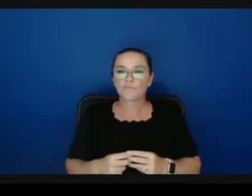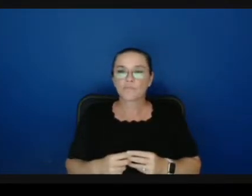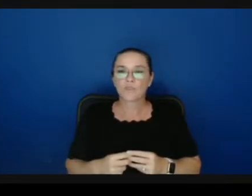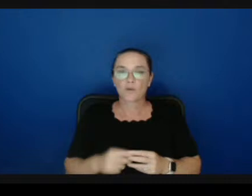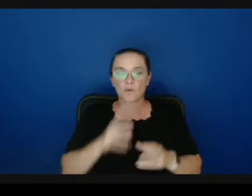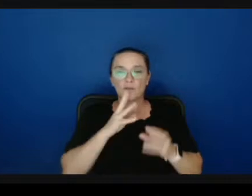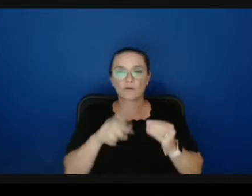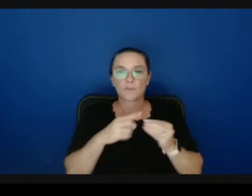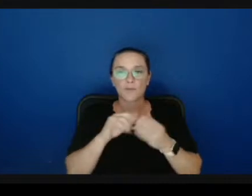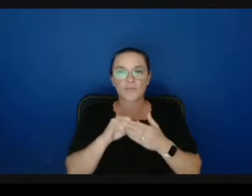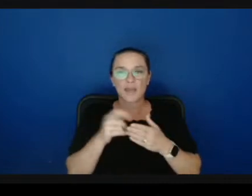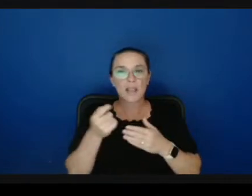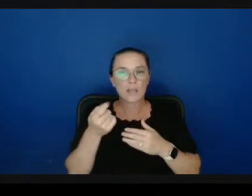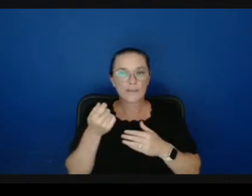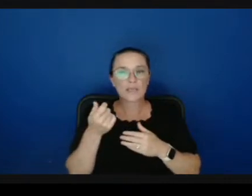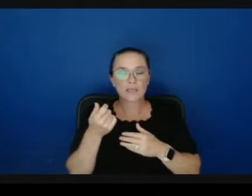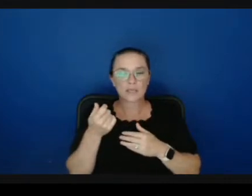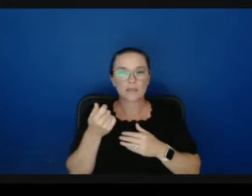a little bit